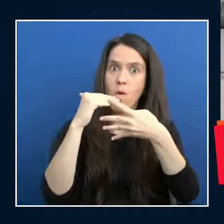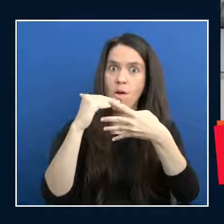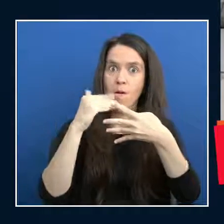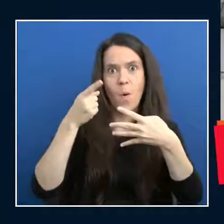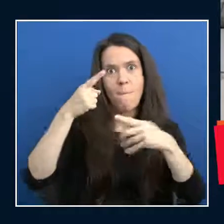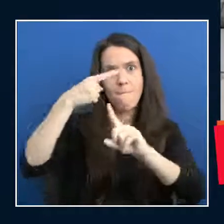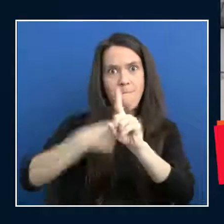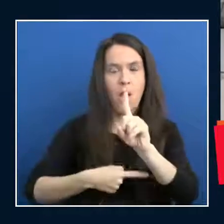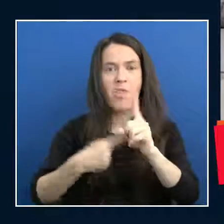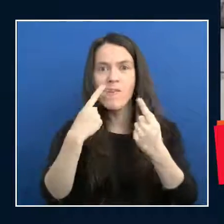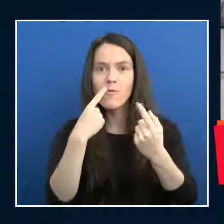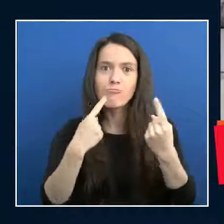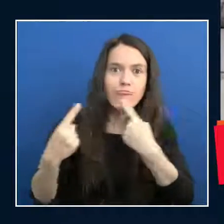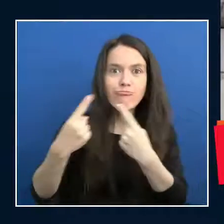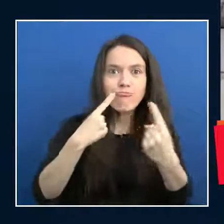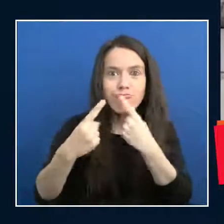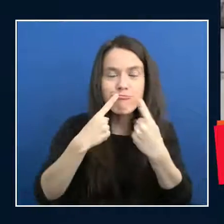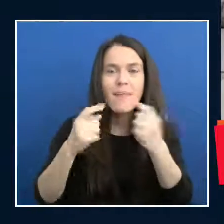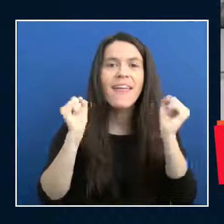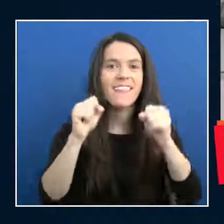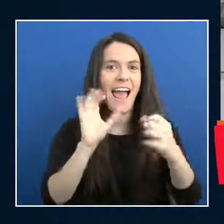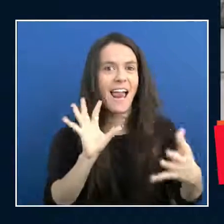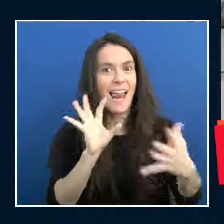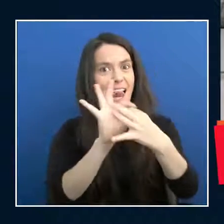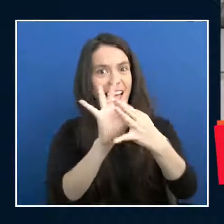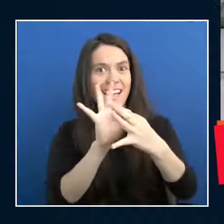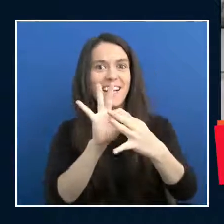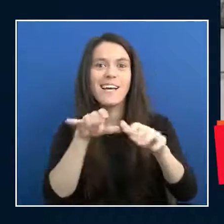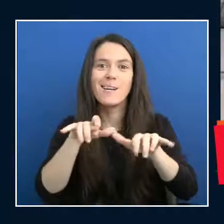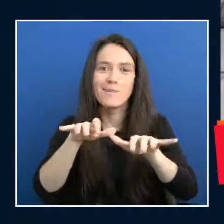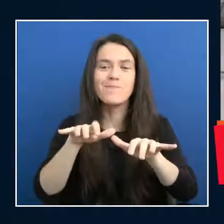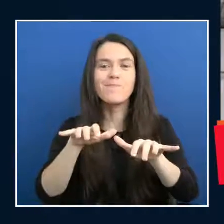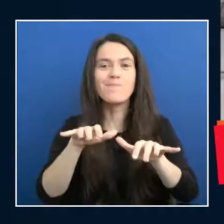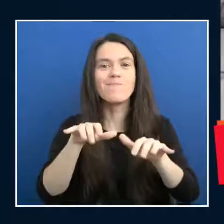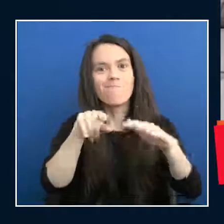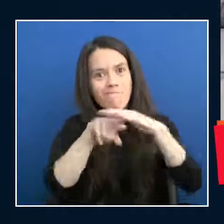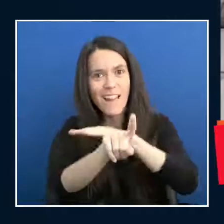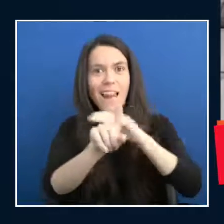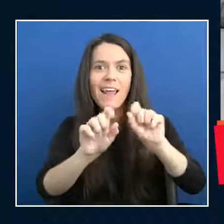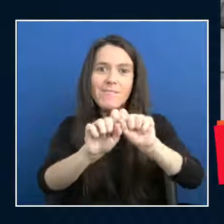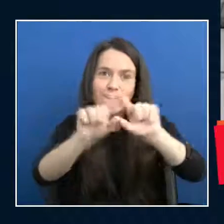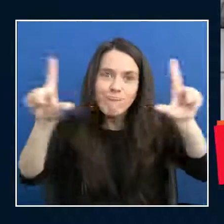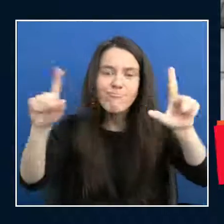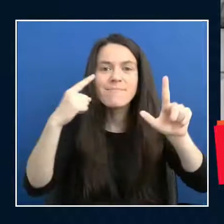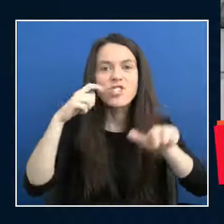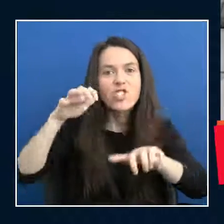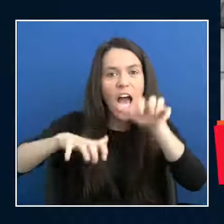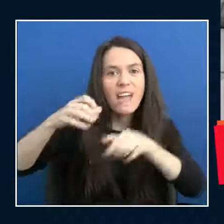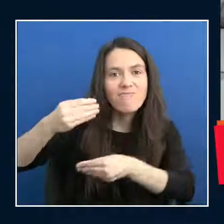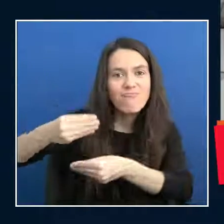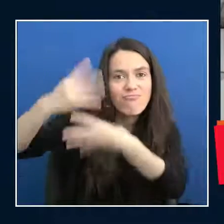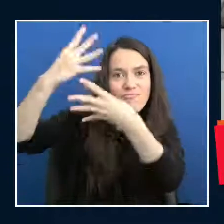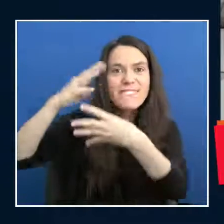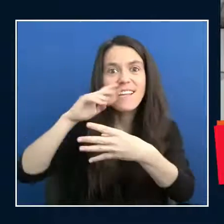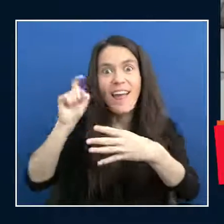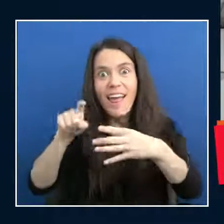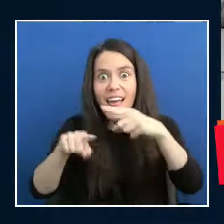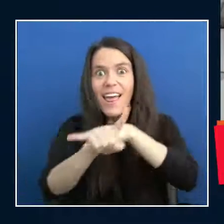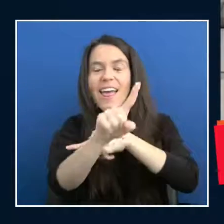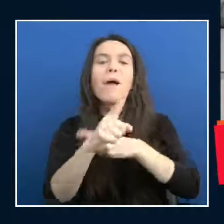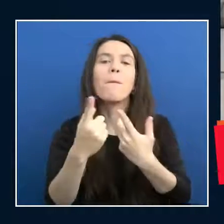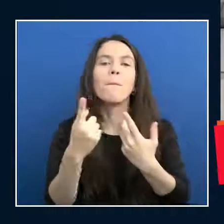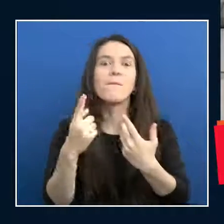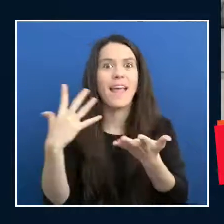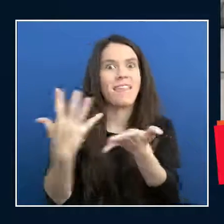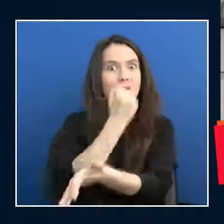So join in, as again, the link will be on virtual.duke.nl and also in the chat. And you can win a gift